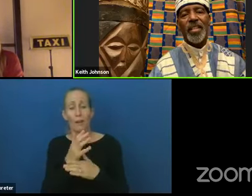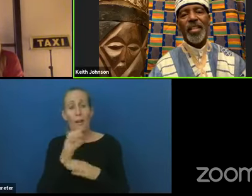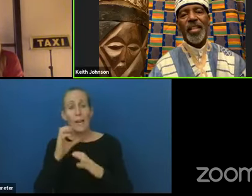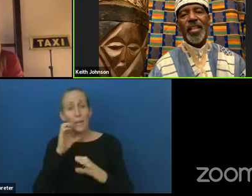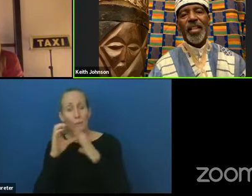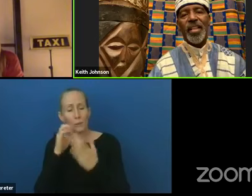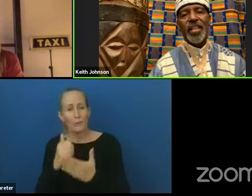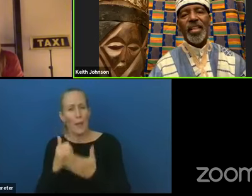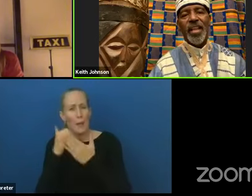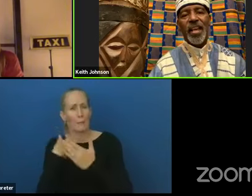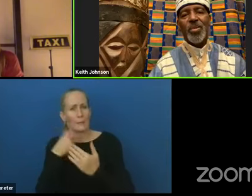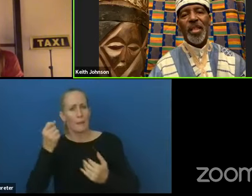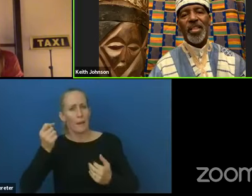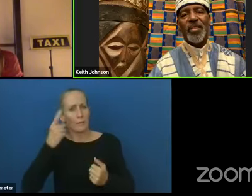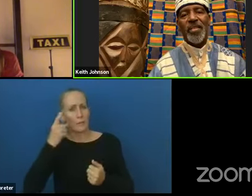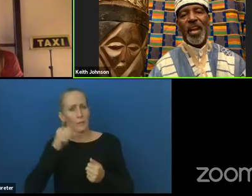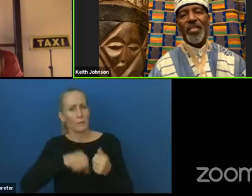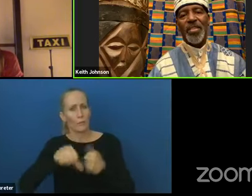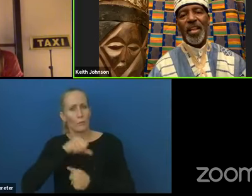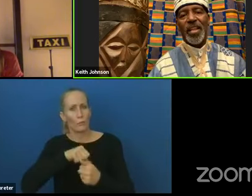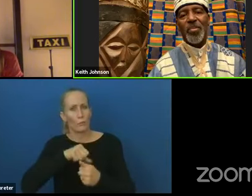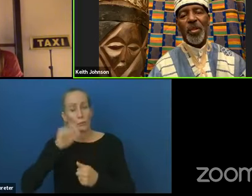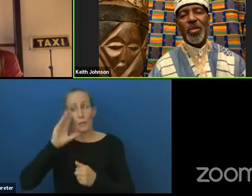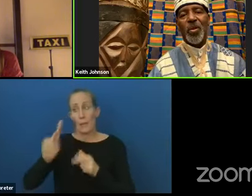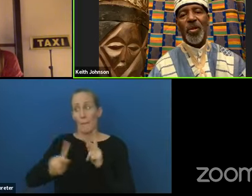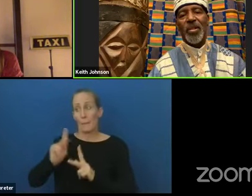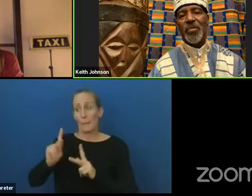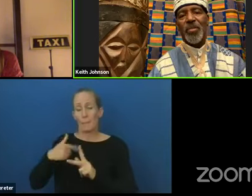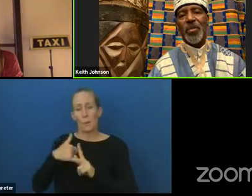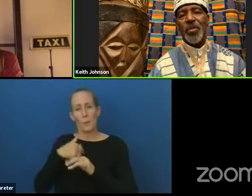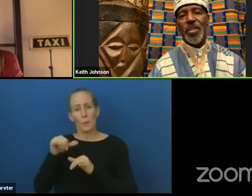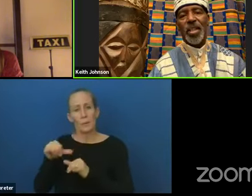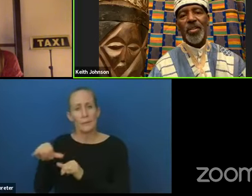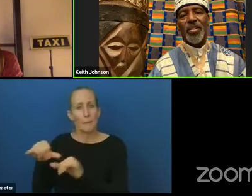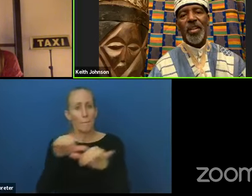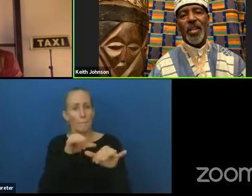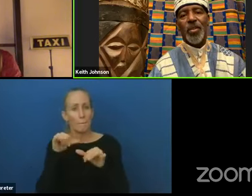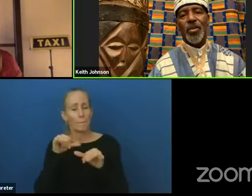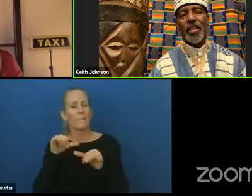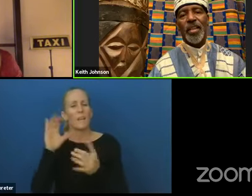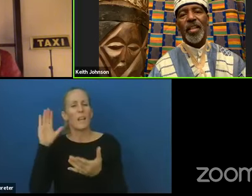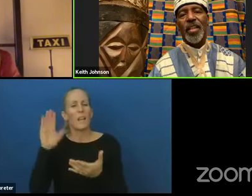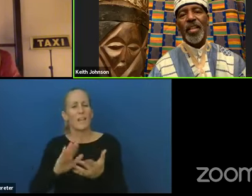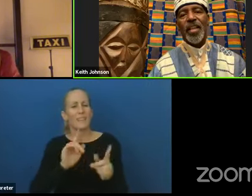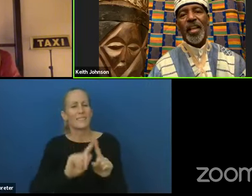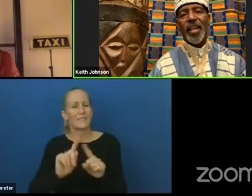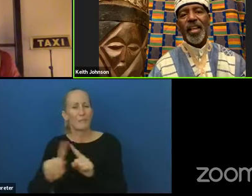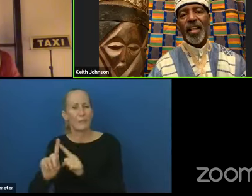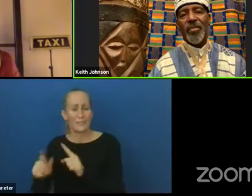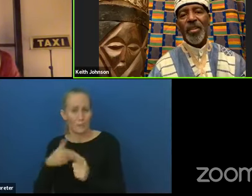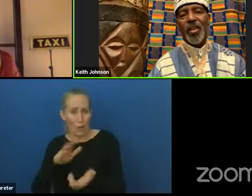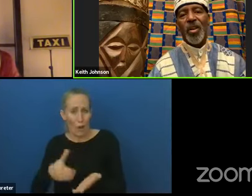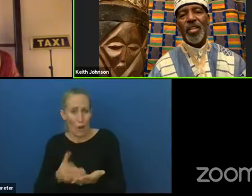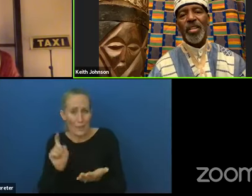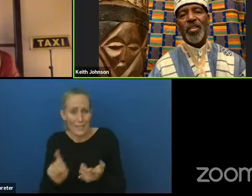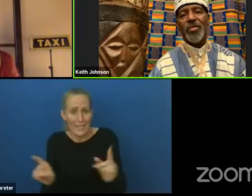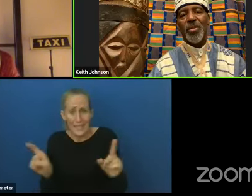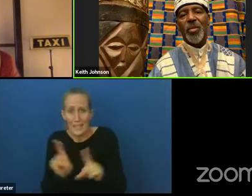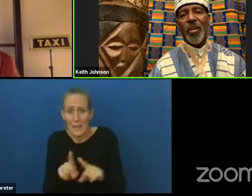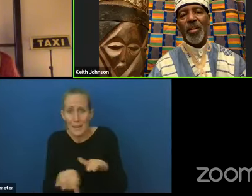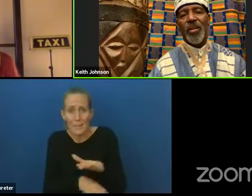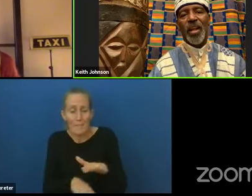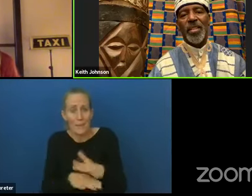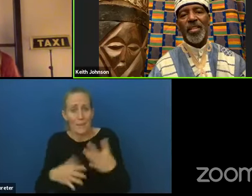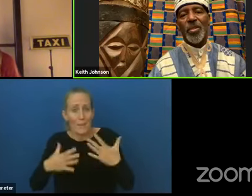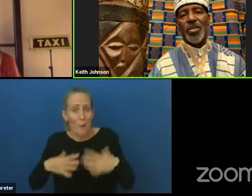different. It is the elements of life that keep us going: food, shelter, and clothing. And every culture of